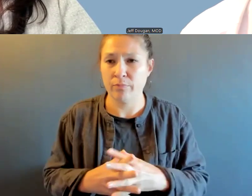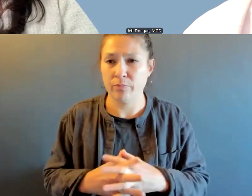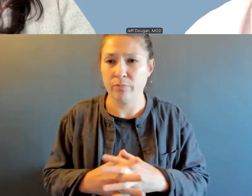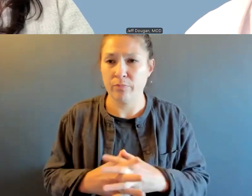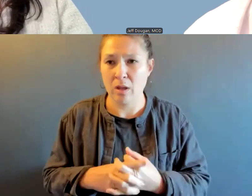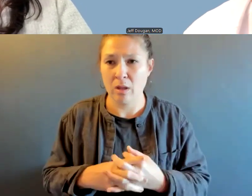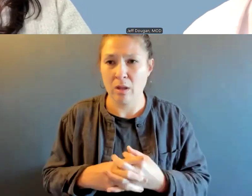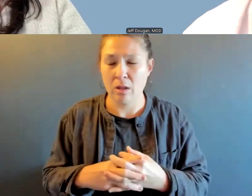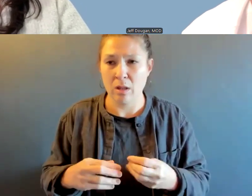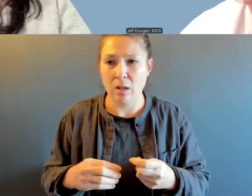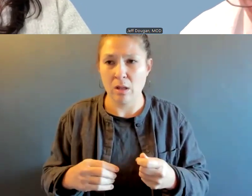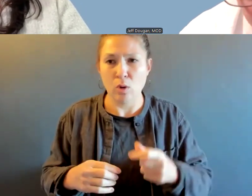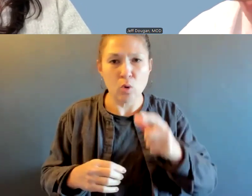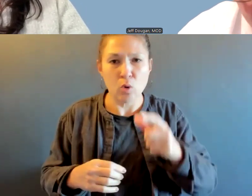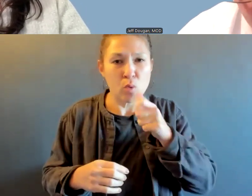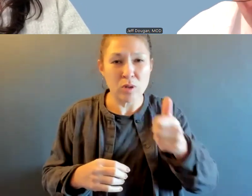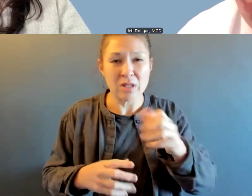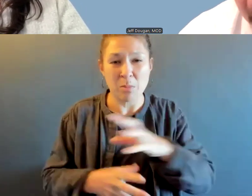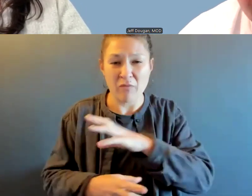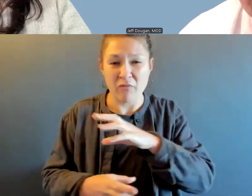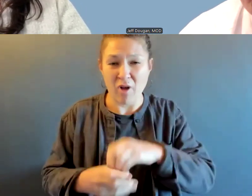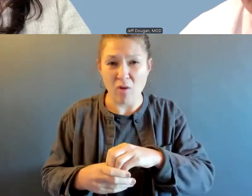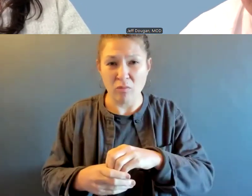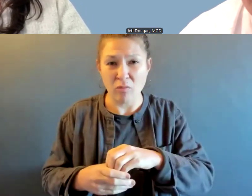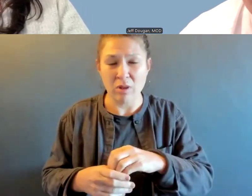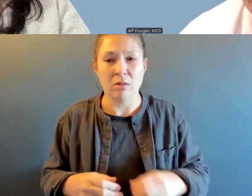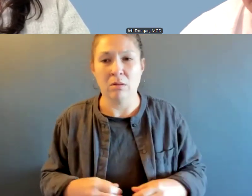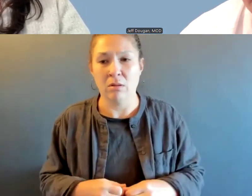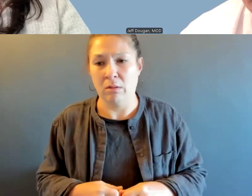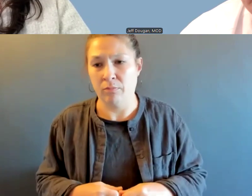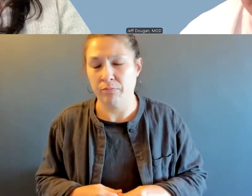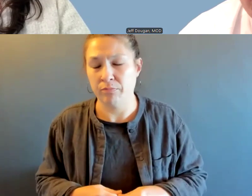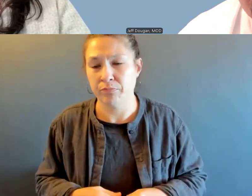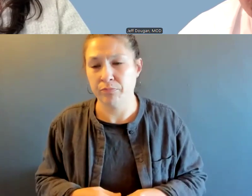you're involved with. You don't want to file complaints like that. But again, I